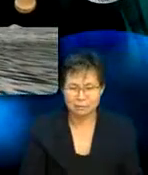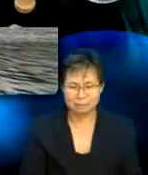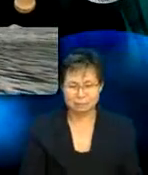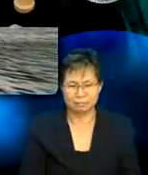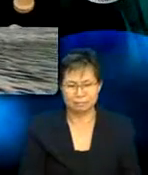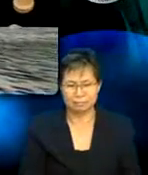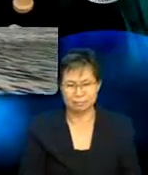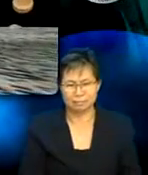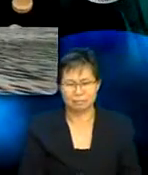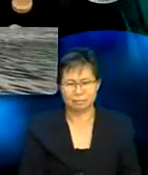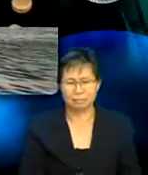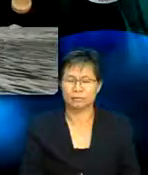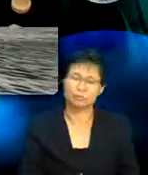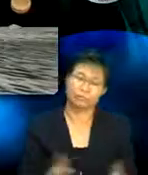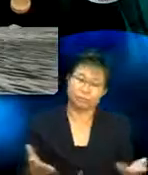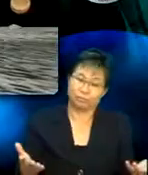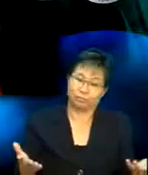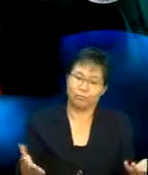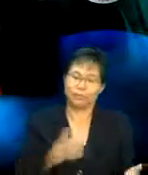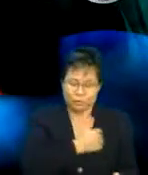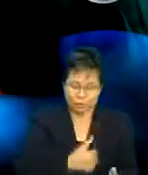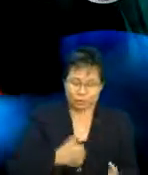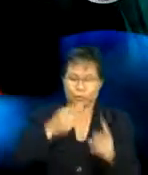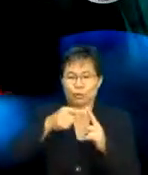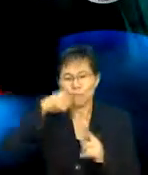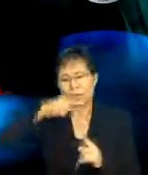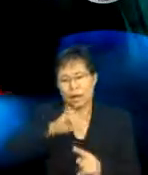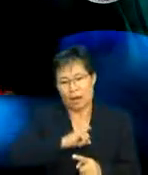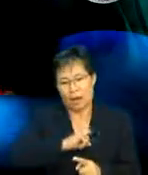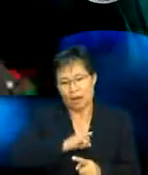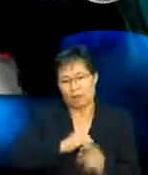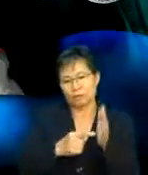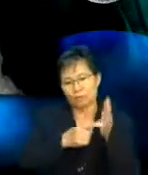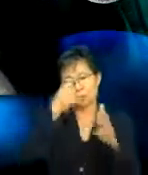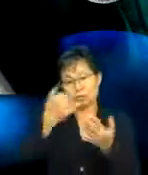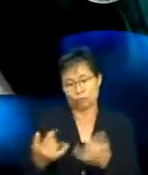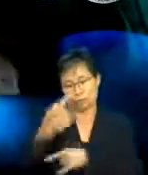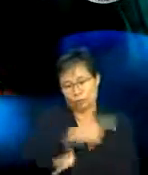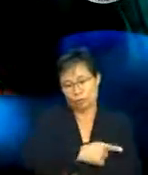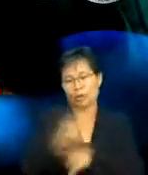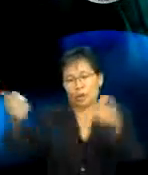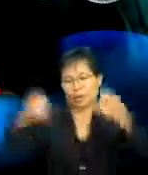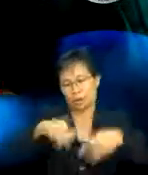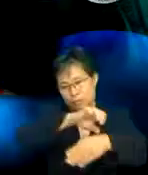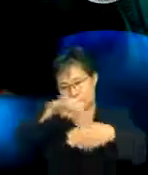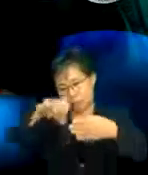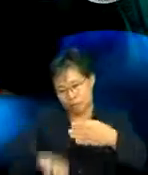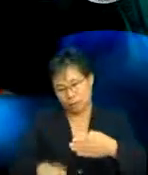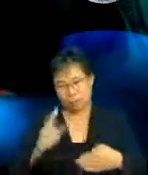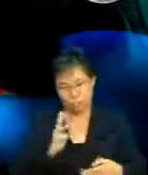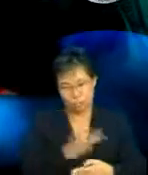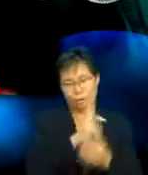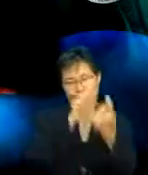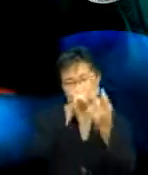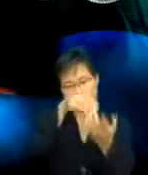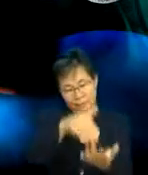in space is this? So guys, happy